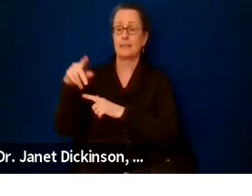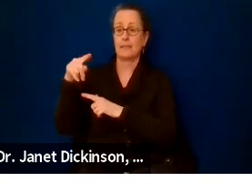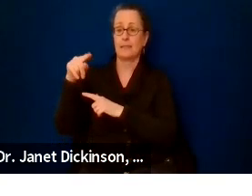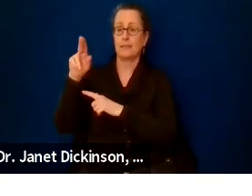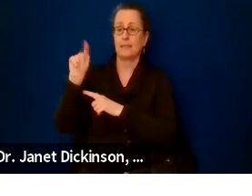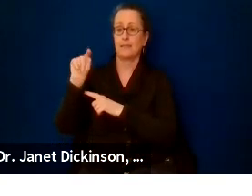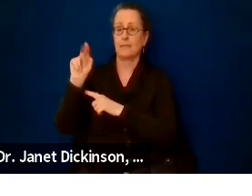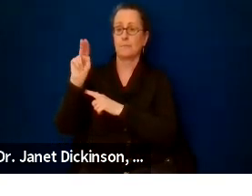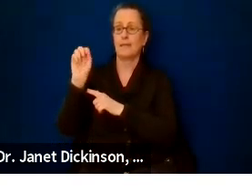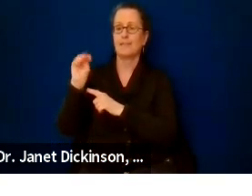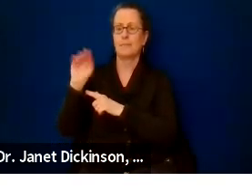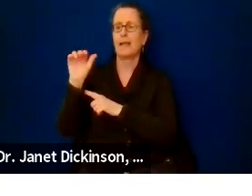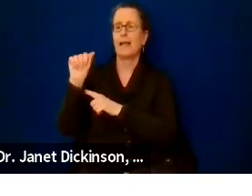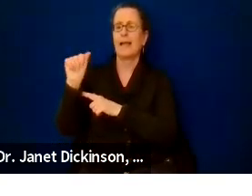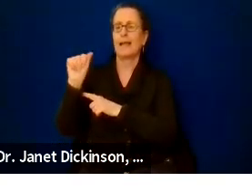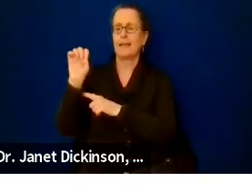happen at AEL?